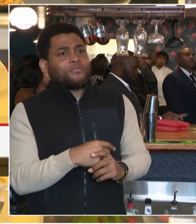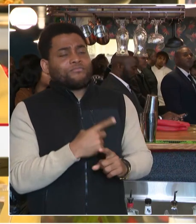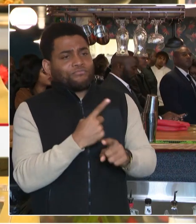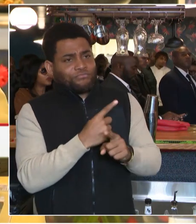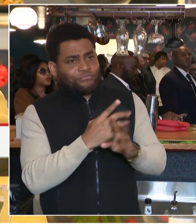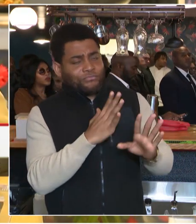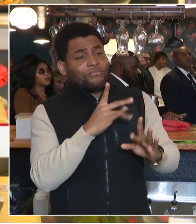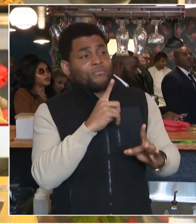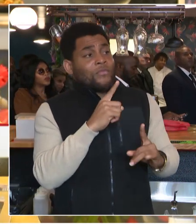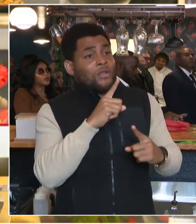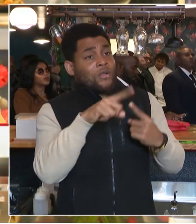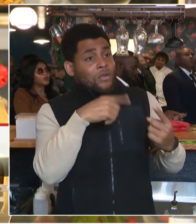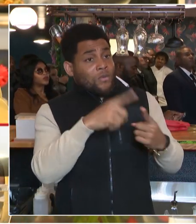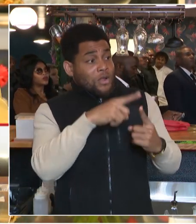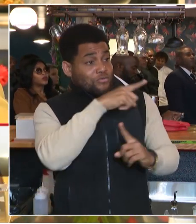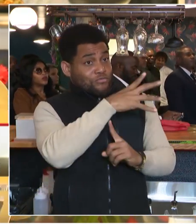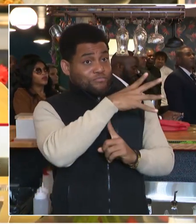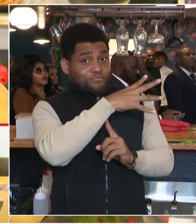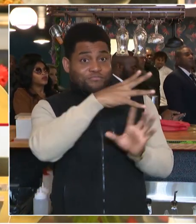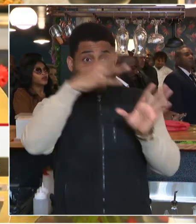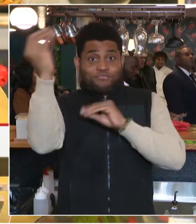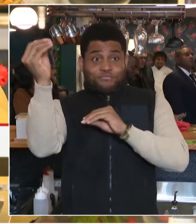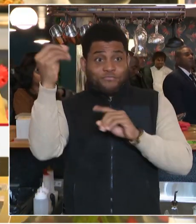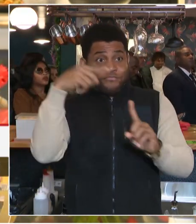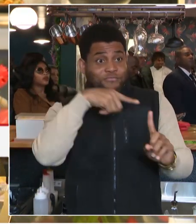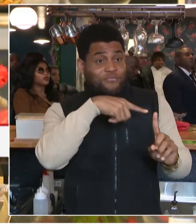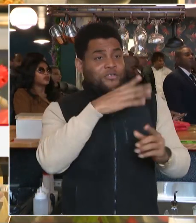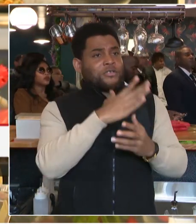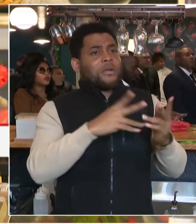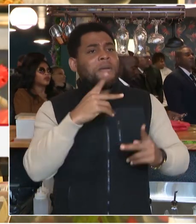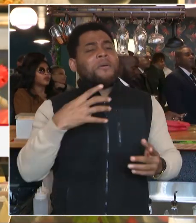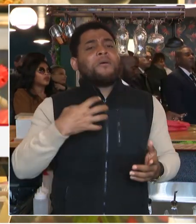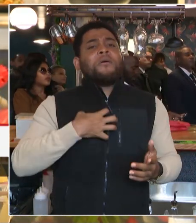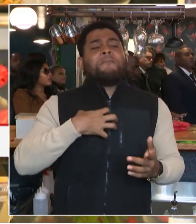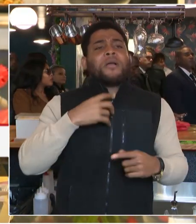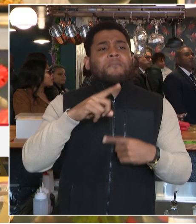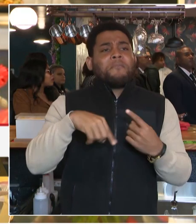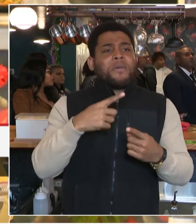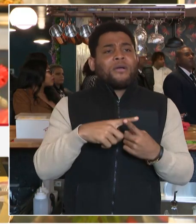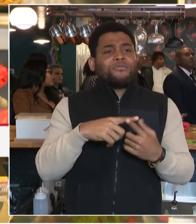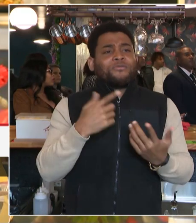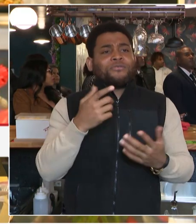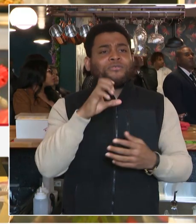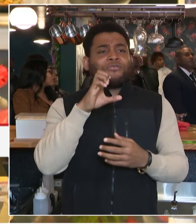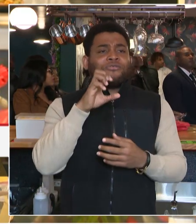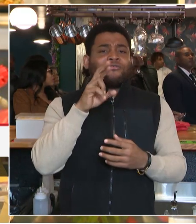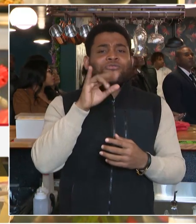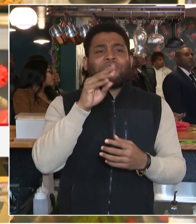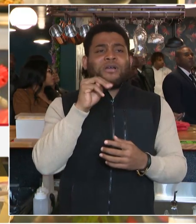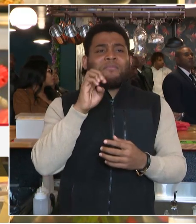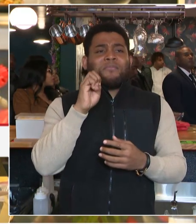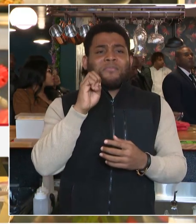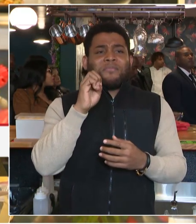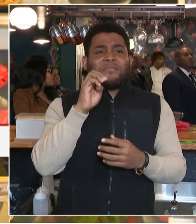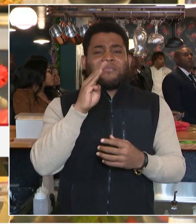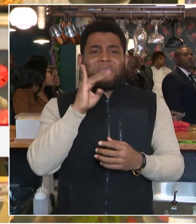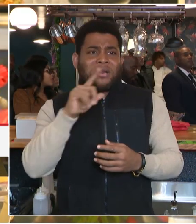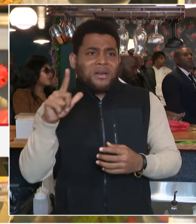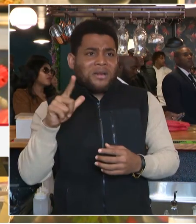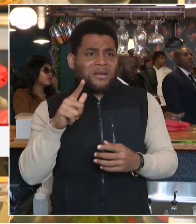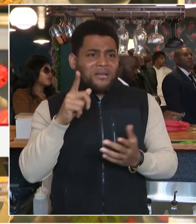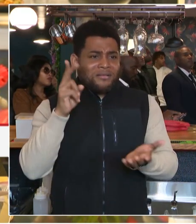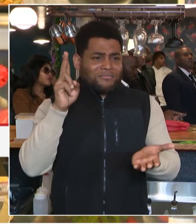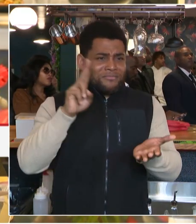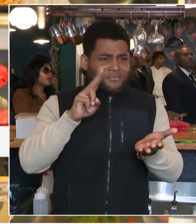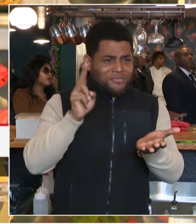going before the Council on Crime and you being in Doha. Do you dismiss those people who are saying